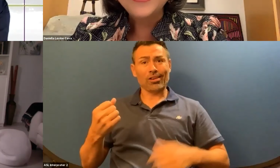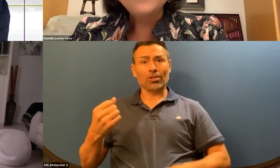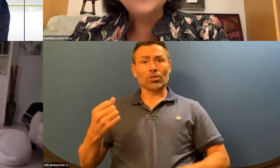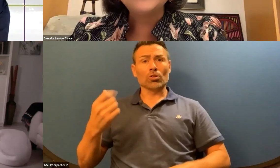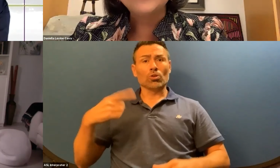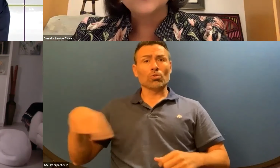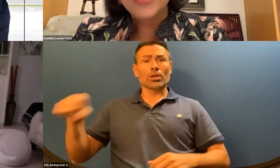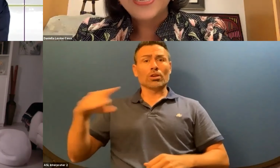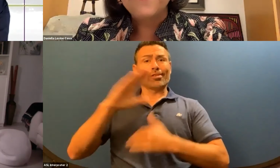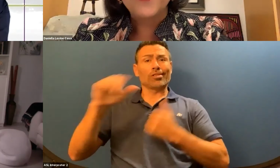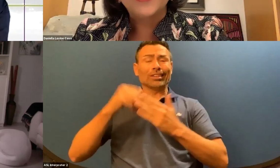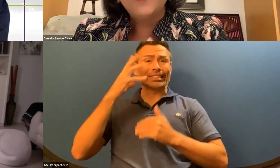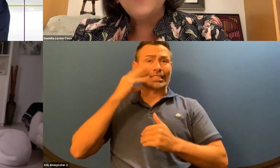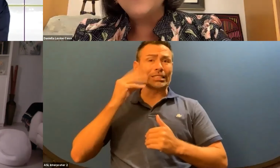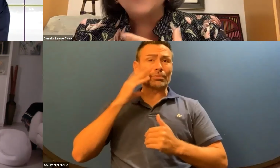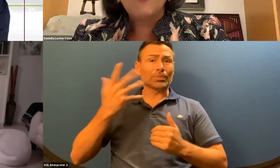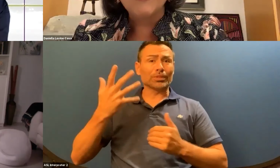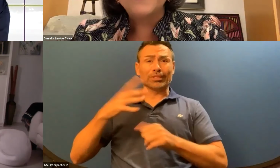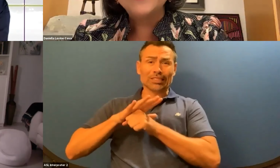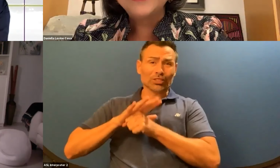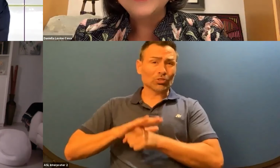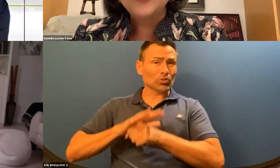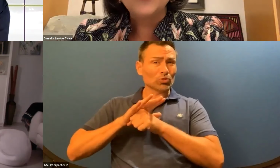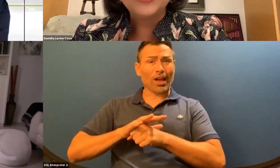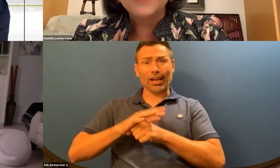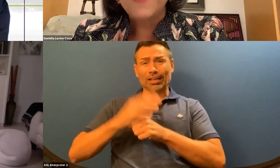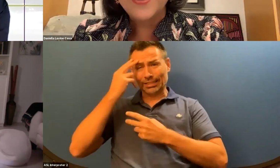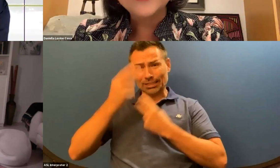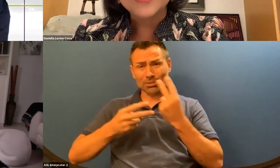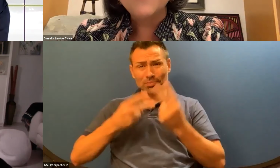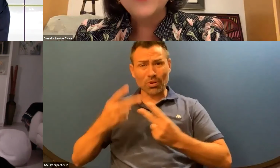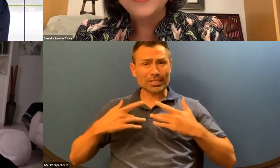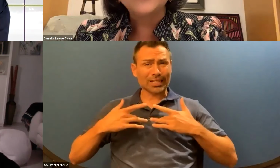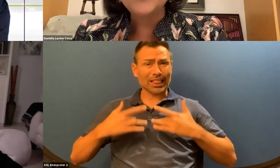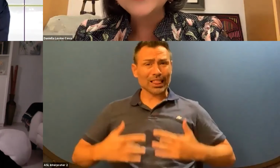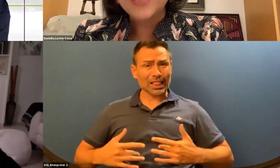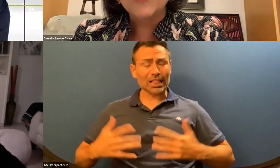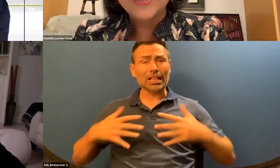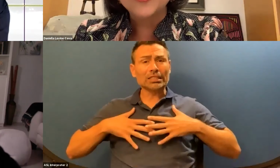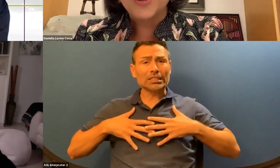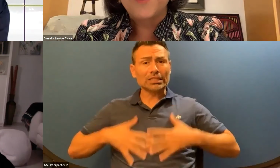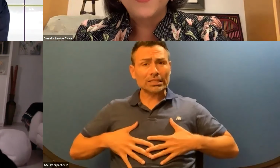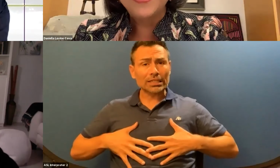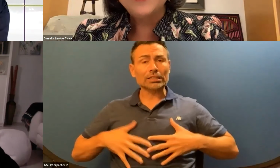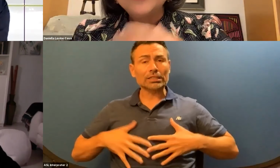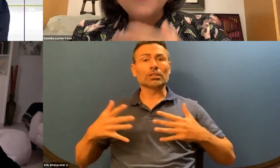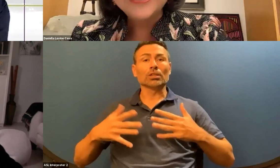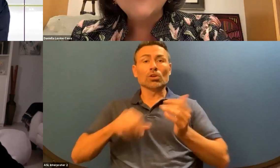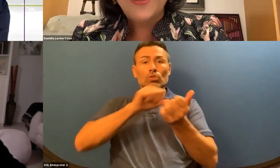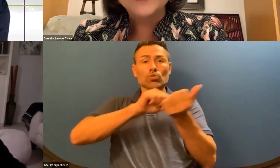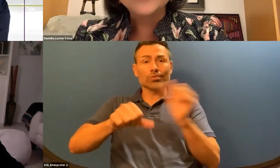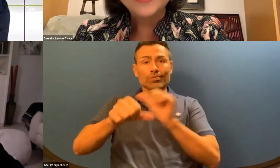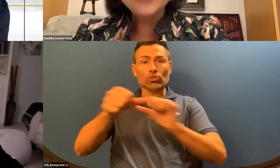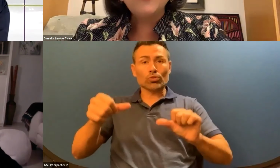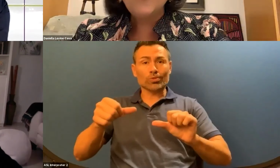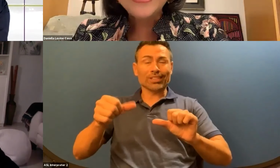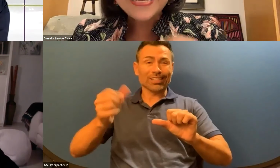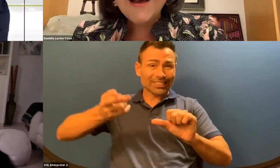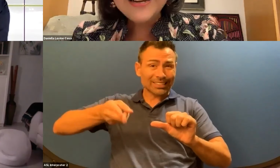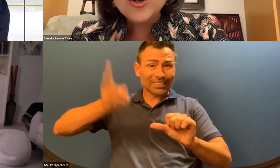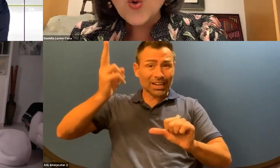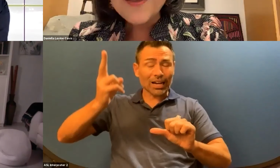anxiety. These things are hampering our ability to get by as a community. Suicide rates are up, domestic violence. You